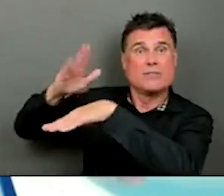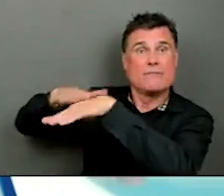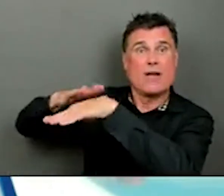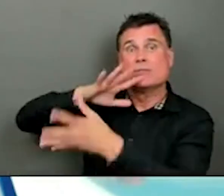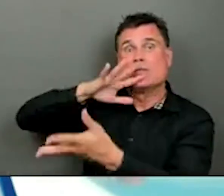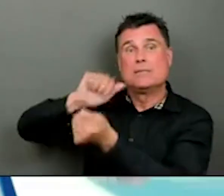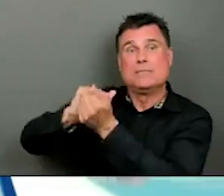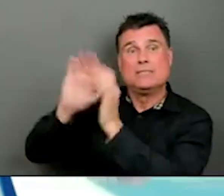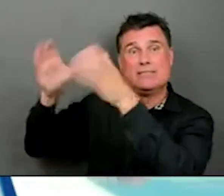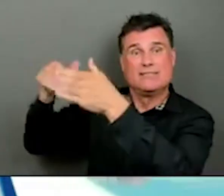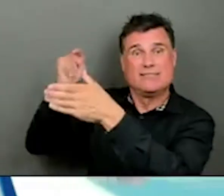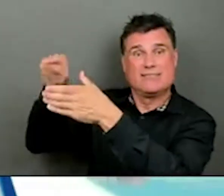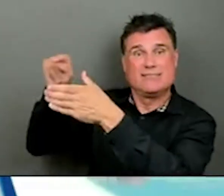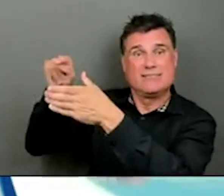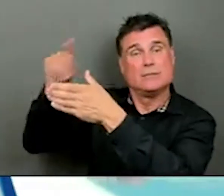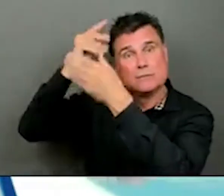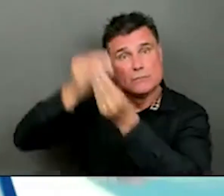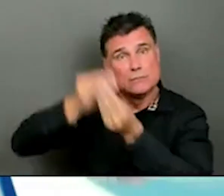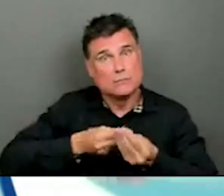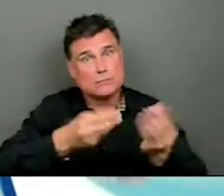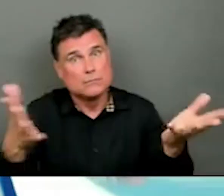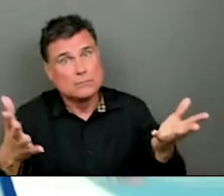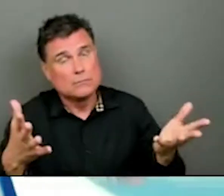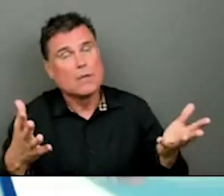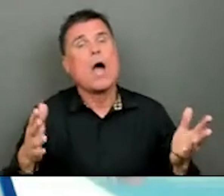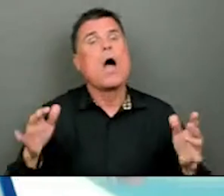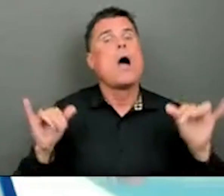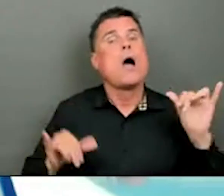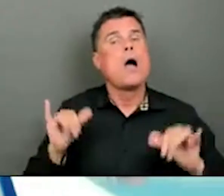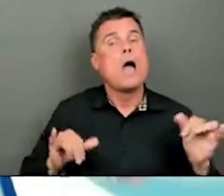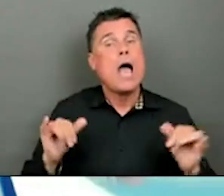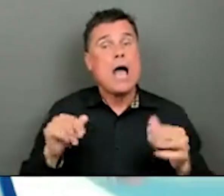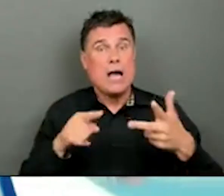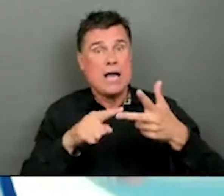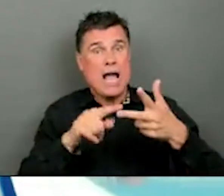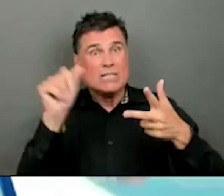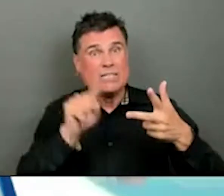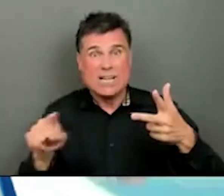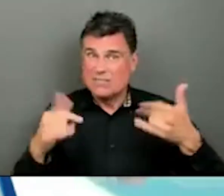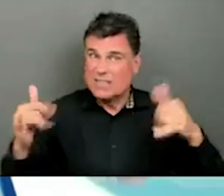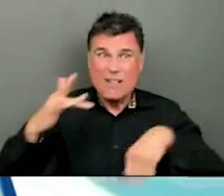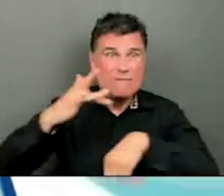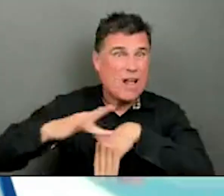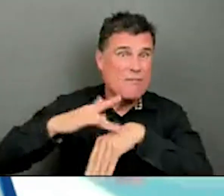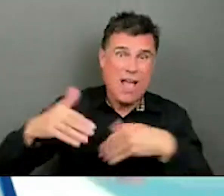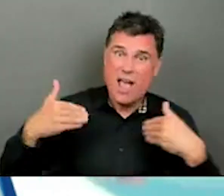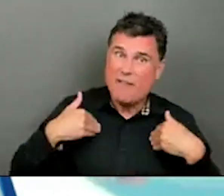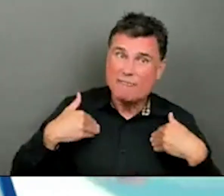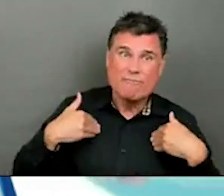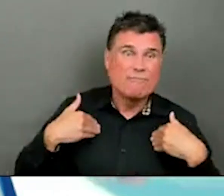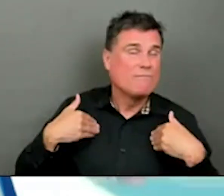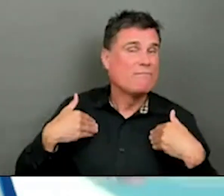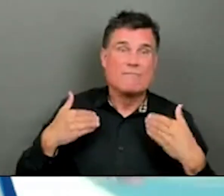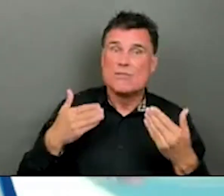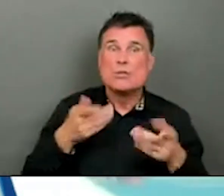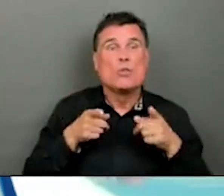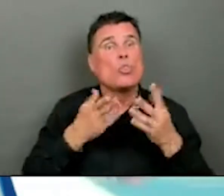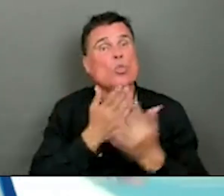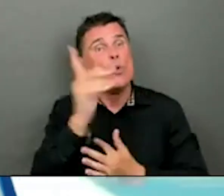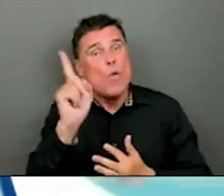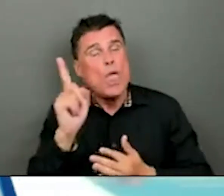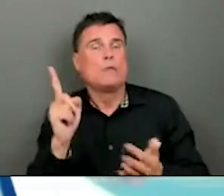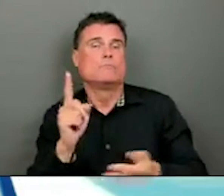as Dr. Henry says, in pharmacies around BC, and I know many people are choosing the option to have a second dose